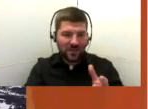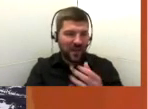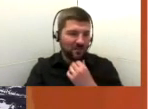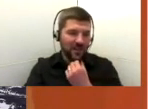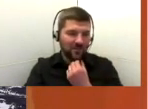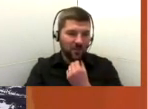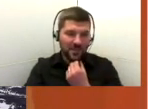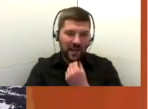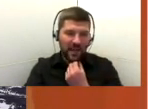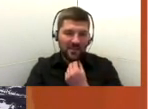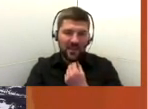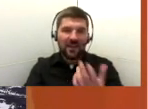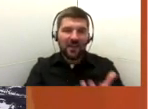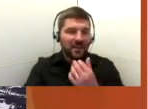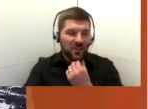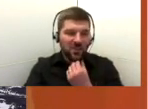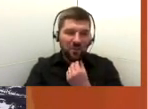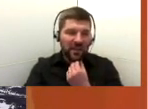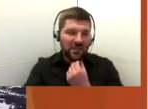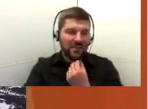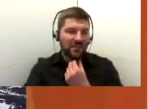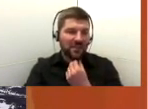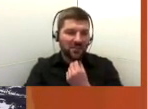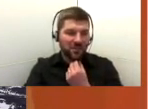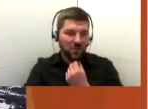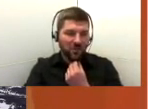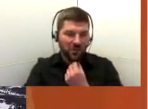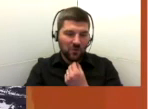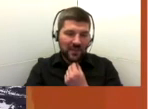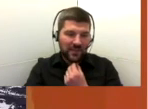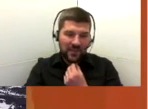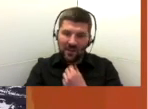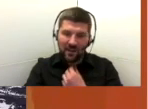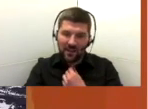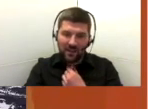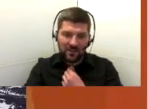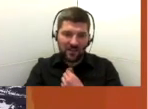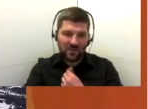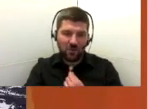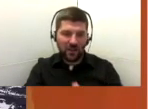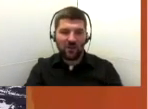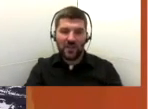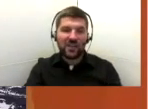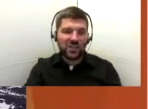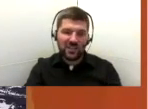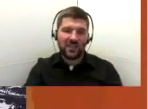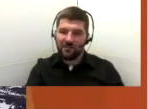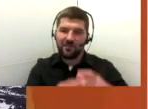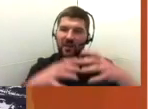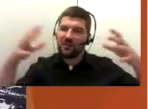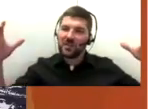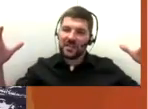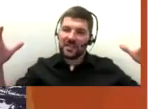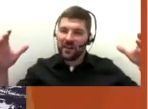over time, and it forms into ice. The two biggest glaciers in the world are Greenland and Antarctica, and these are what we call the ice sheets.